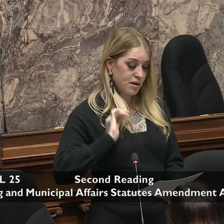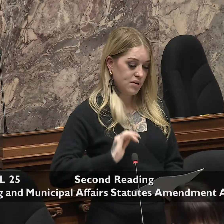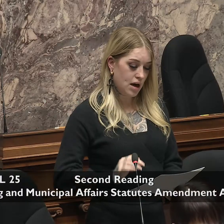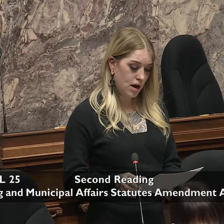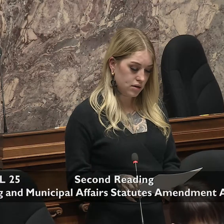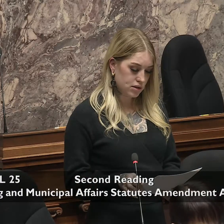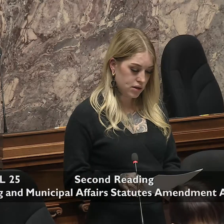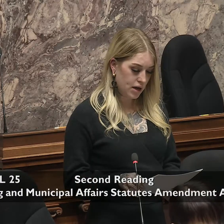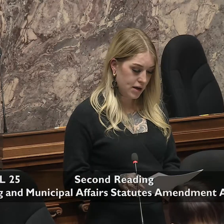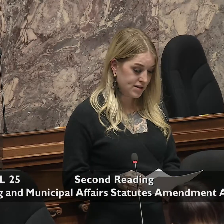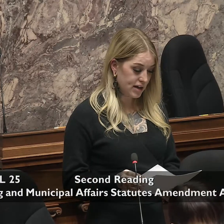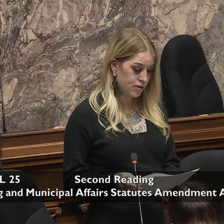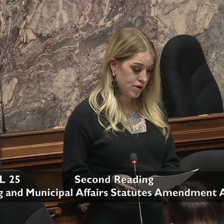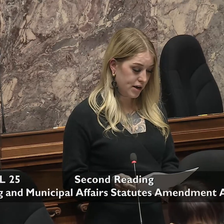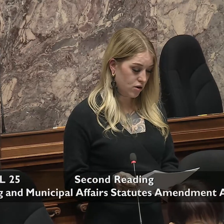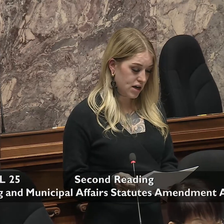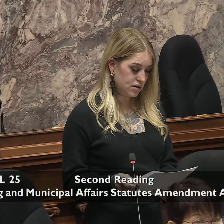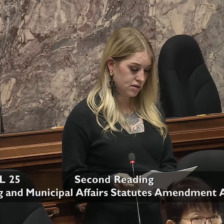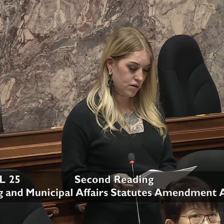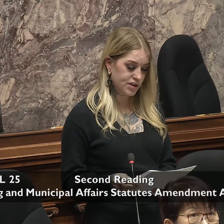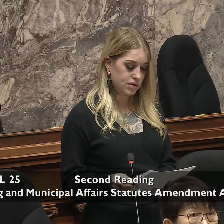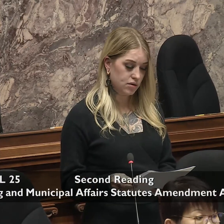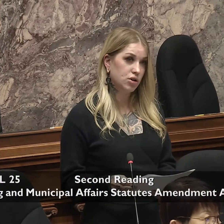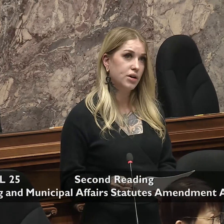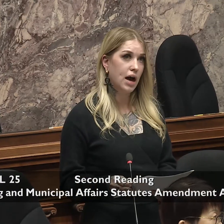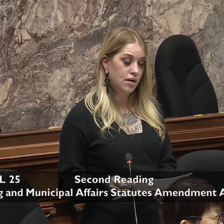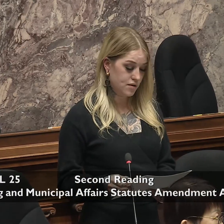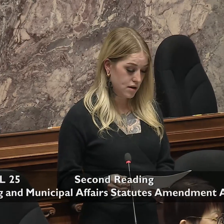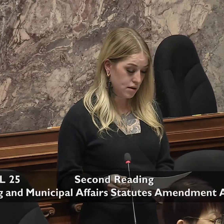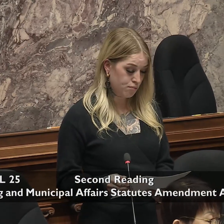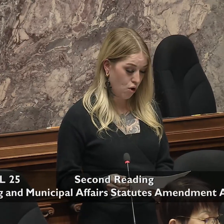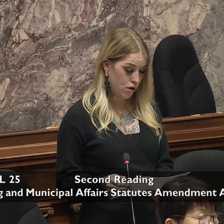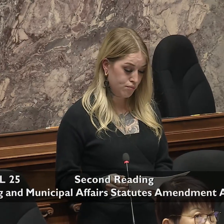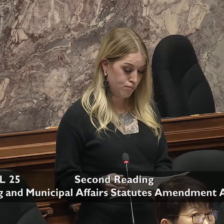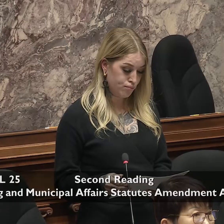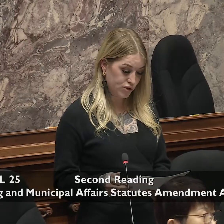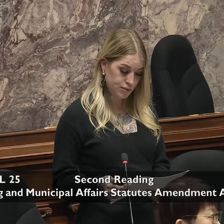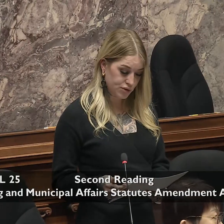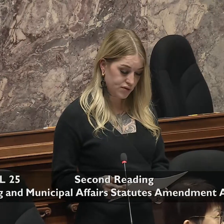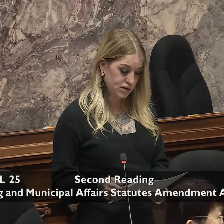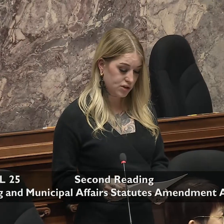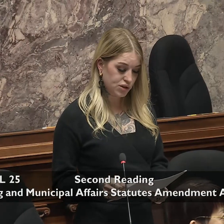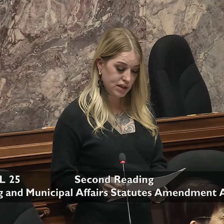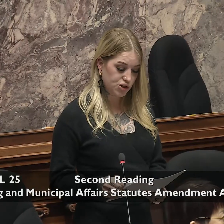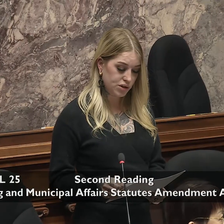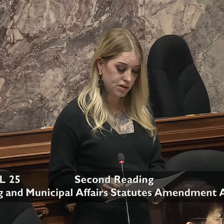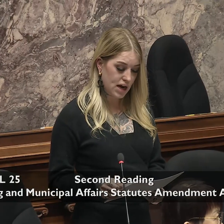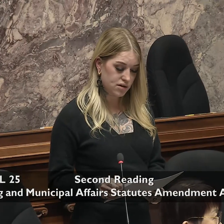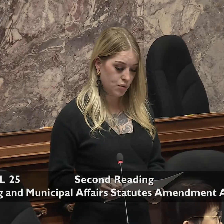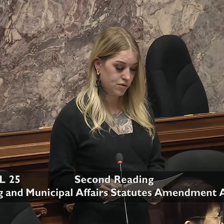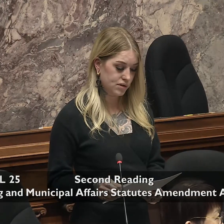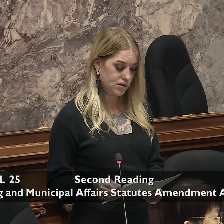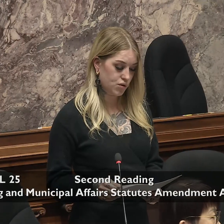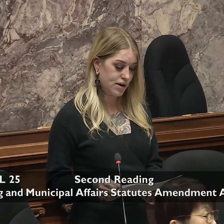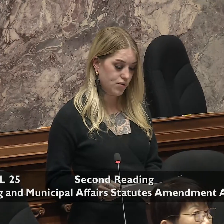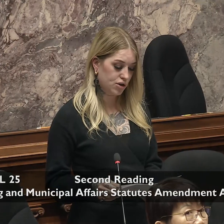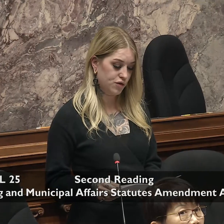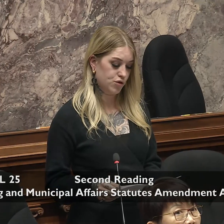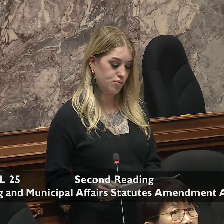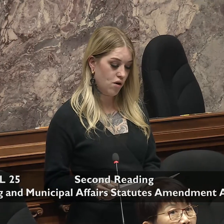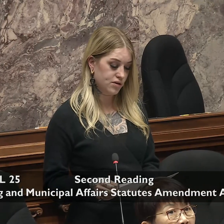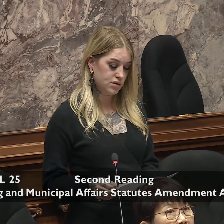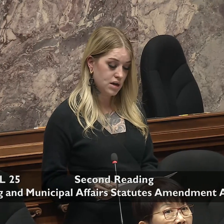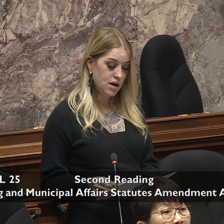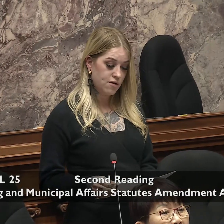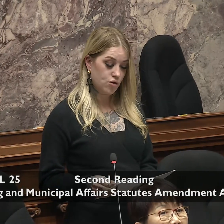Statutes Amendment Act, at second reading, our task is obviously to look at the broad principles of this legislation and to ask whether this is the right direction